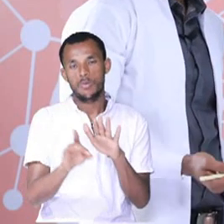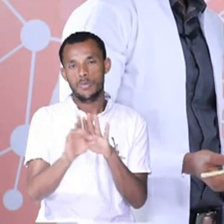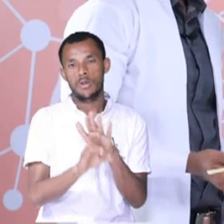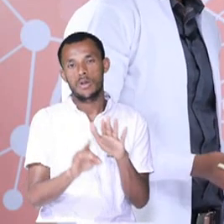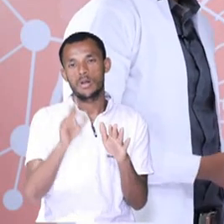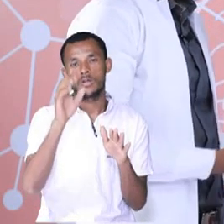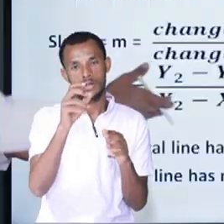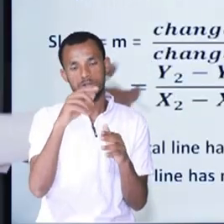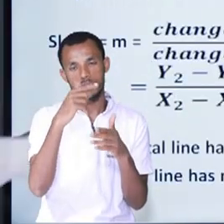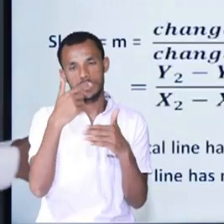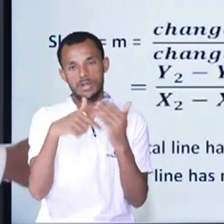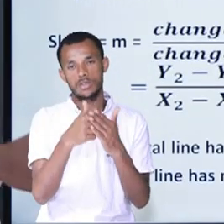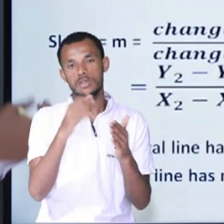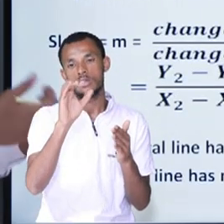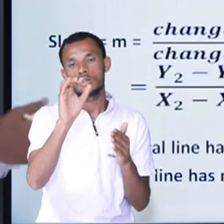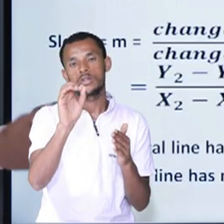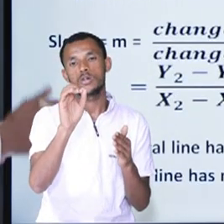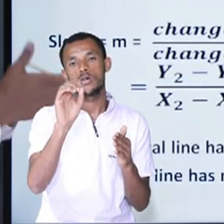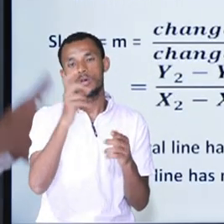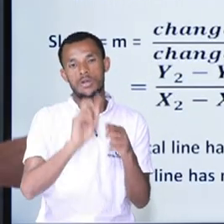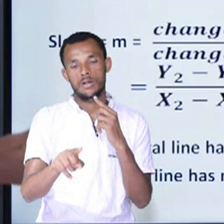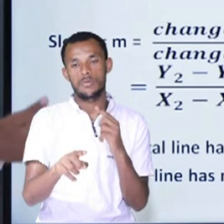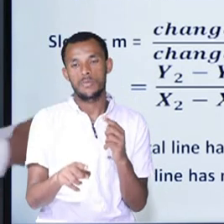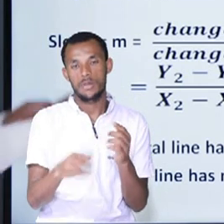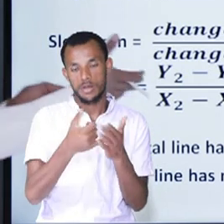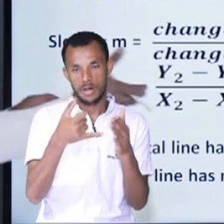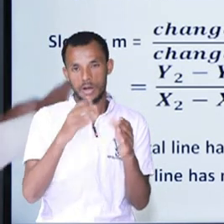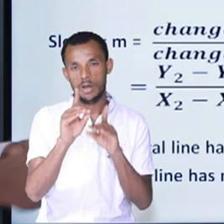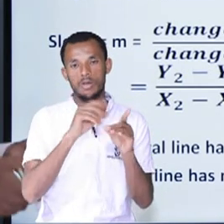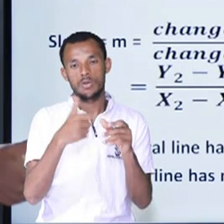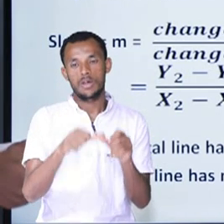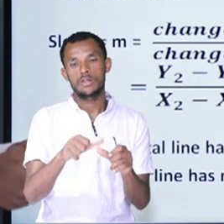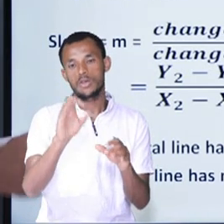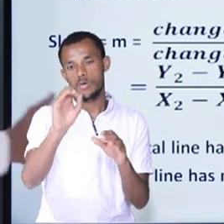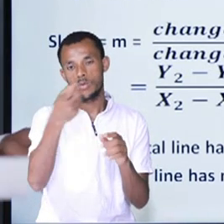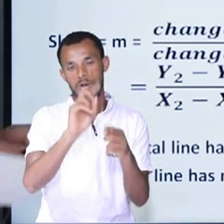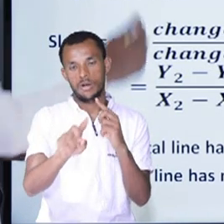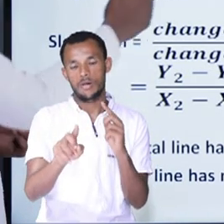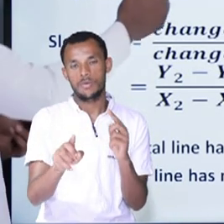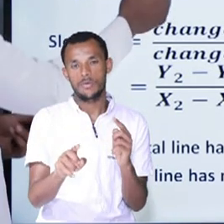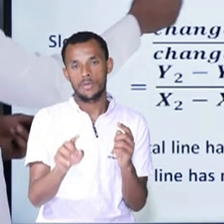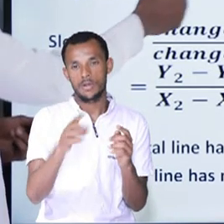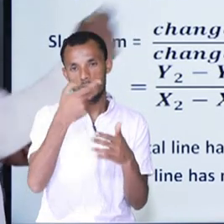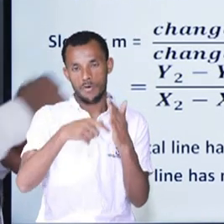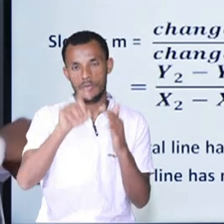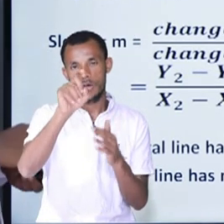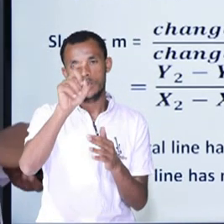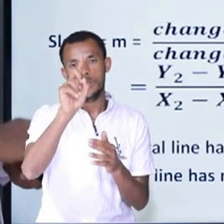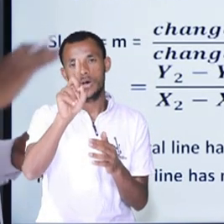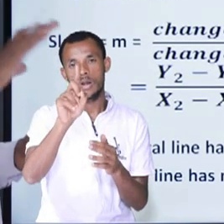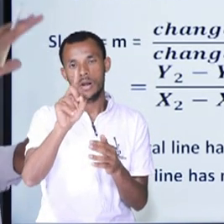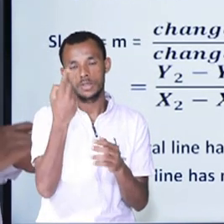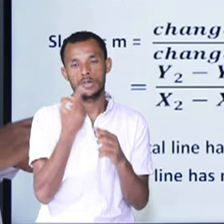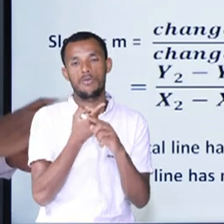be 0. Therefore, that case it doesn't exist if the denominator is 0. Therefore, the value of x1